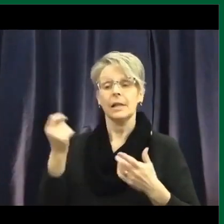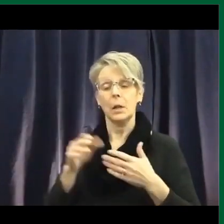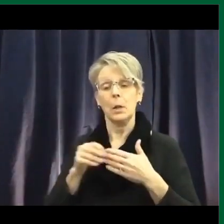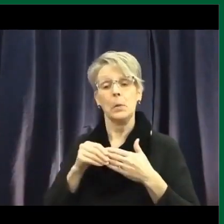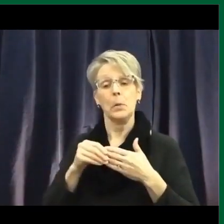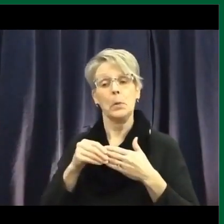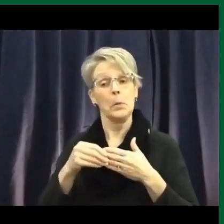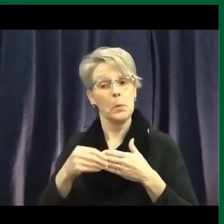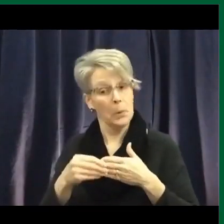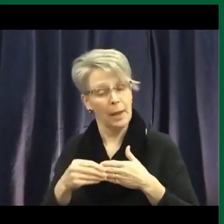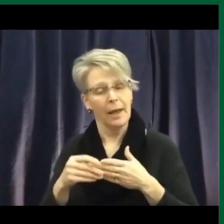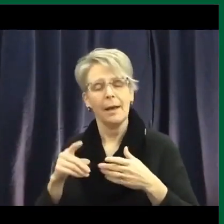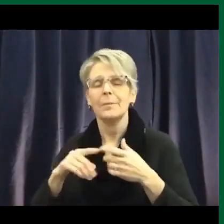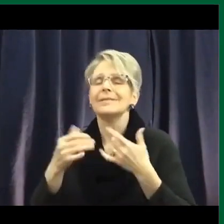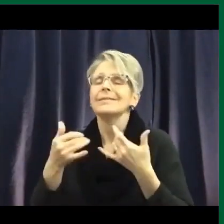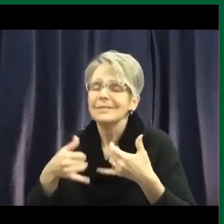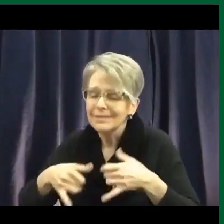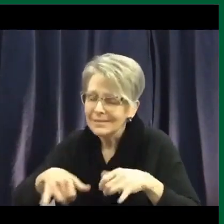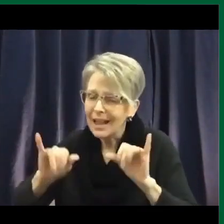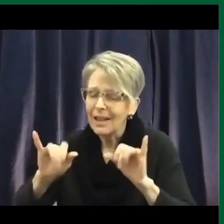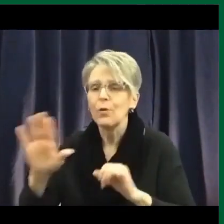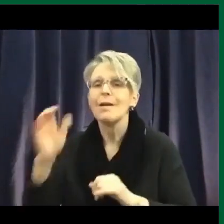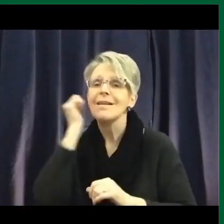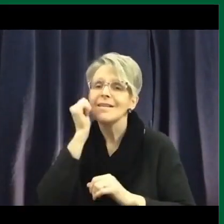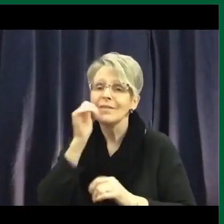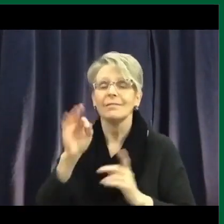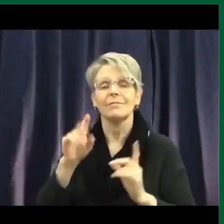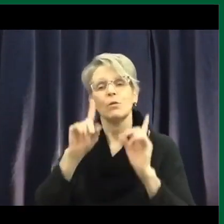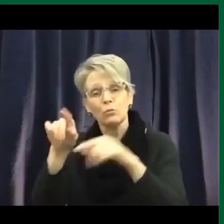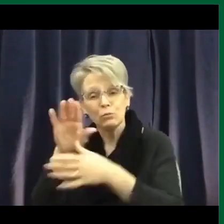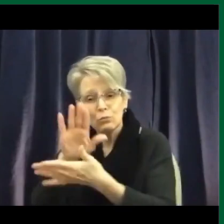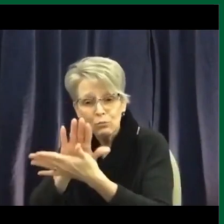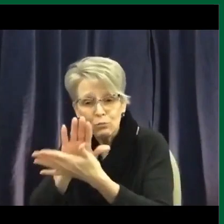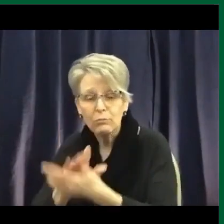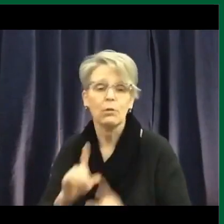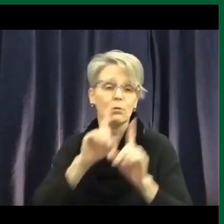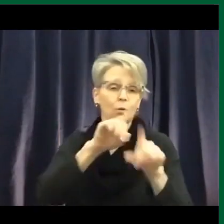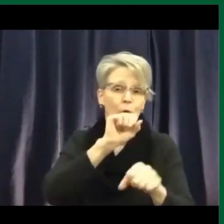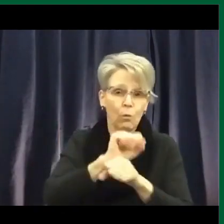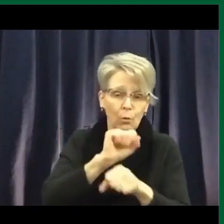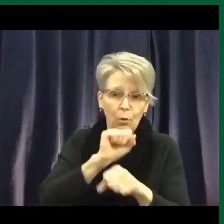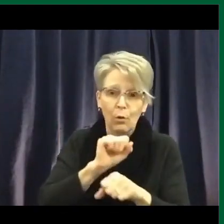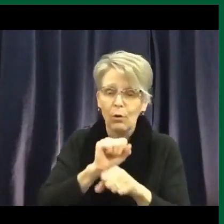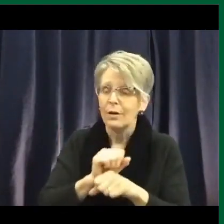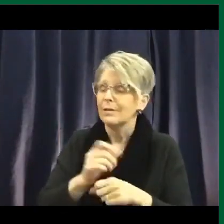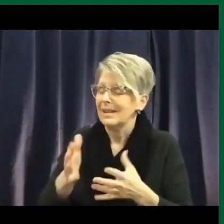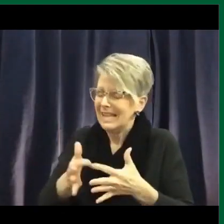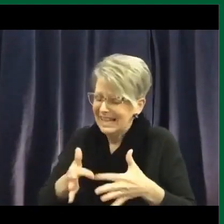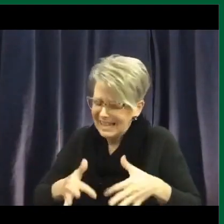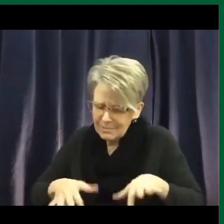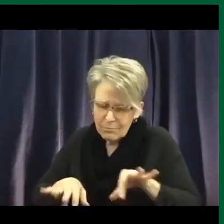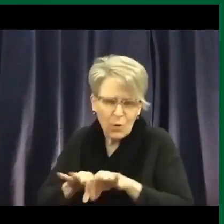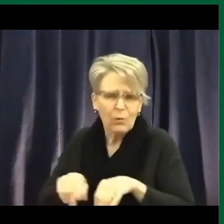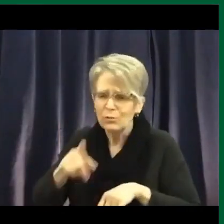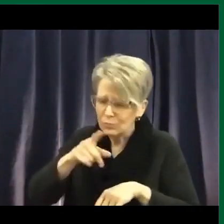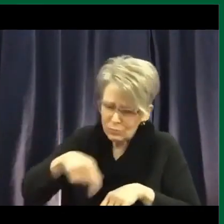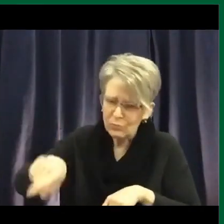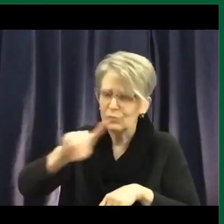our general day-to-day activities, going to school or work, we really double down on all